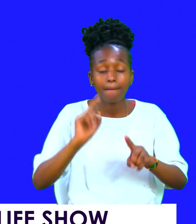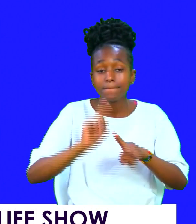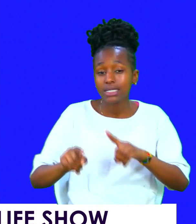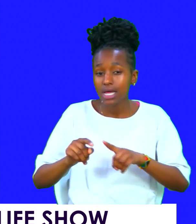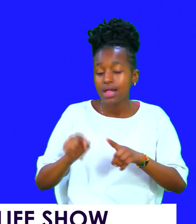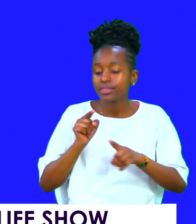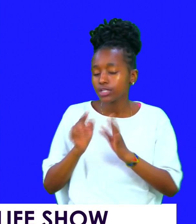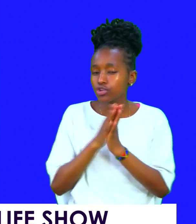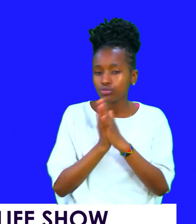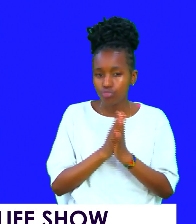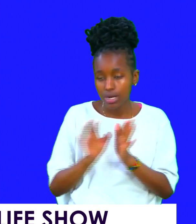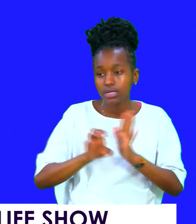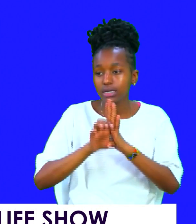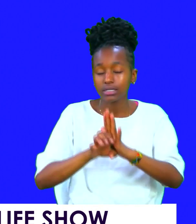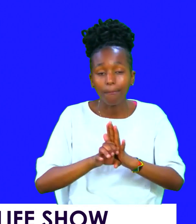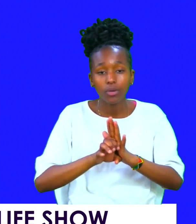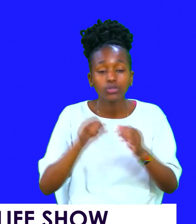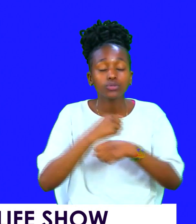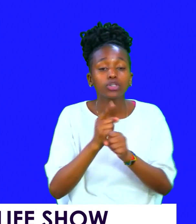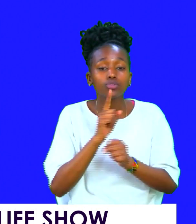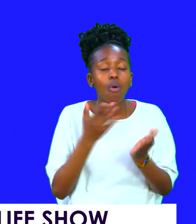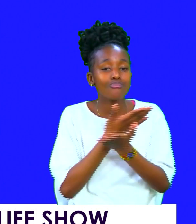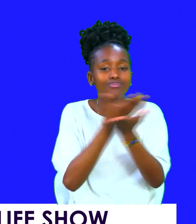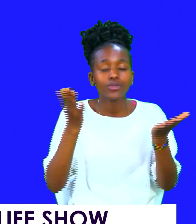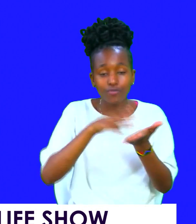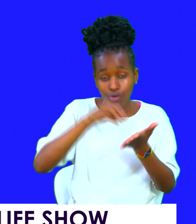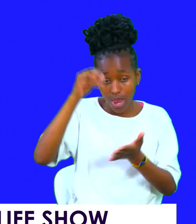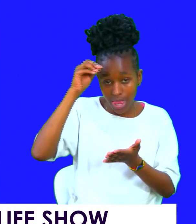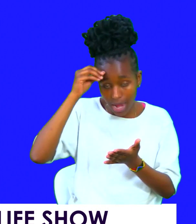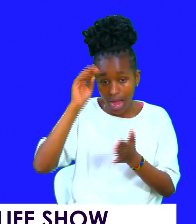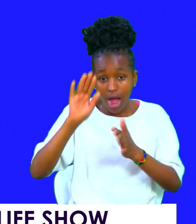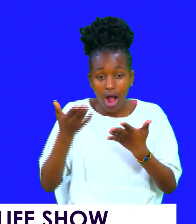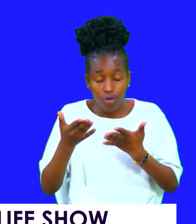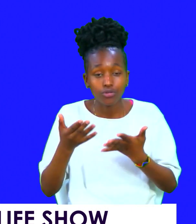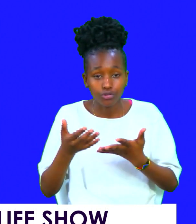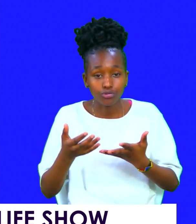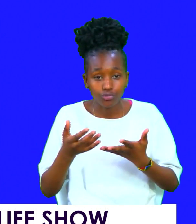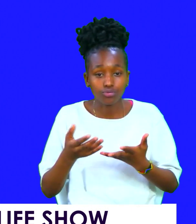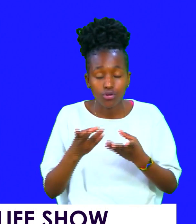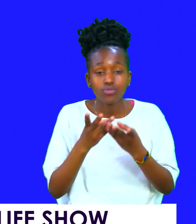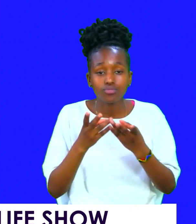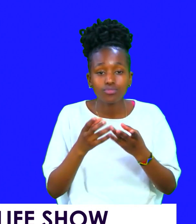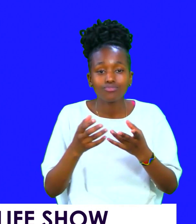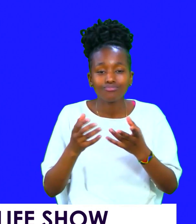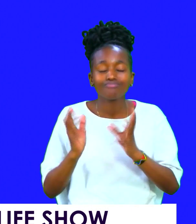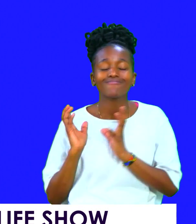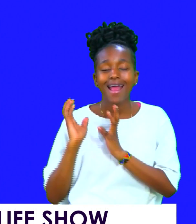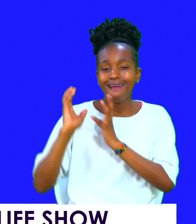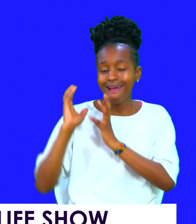example for us to learn how to handle the weight of glory.